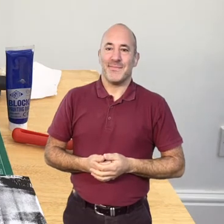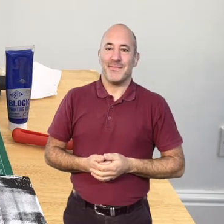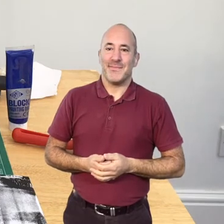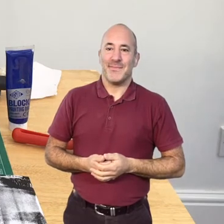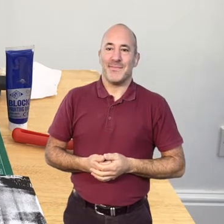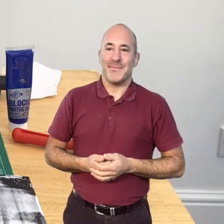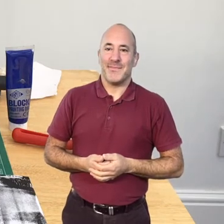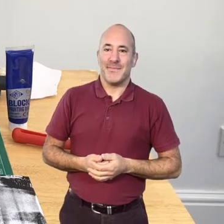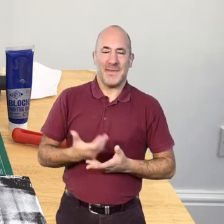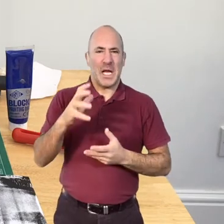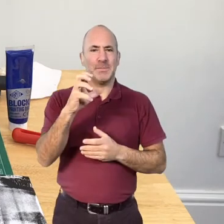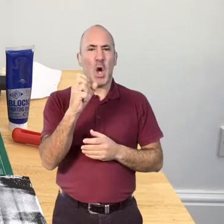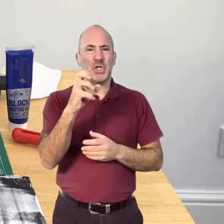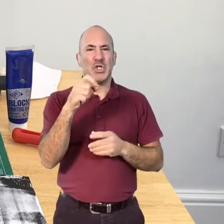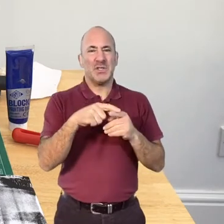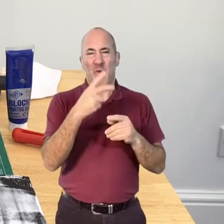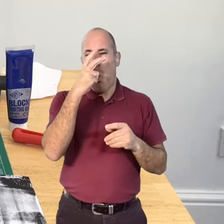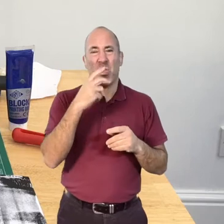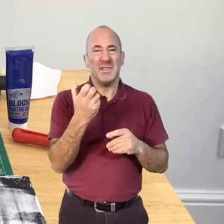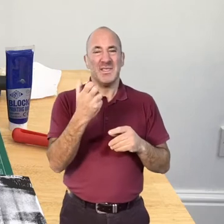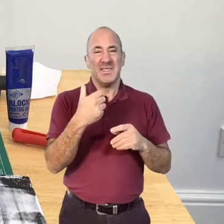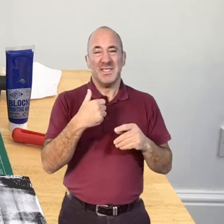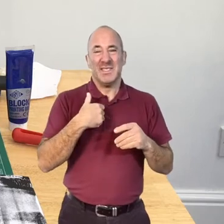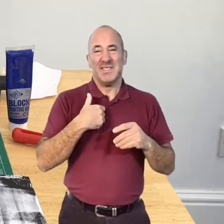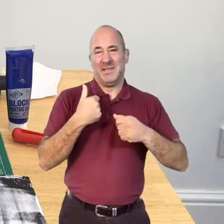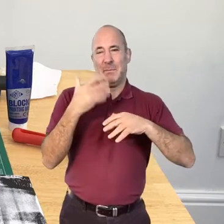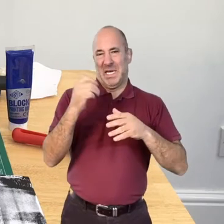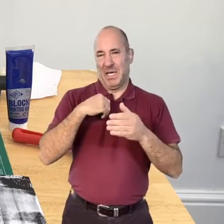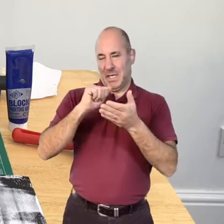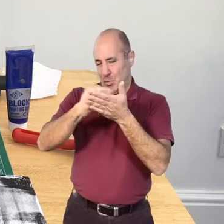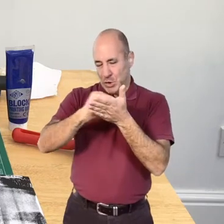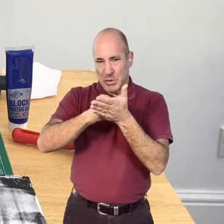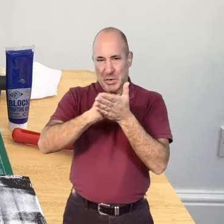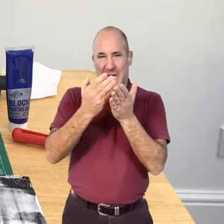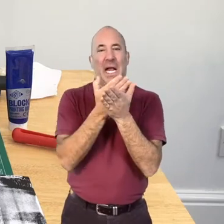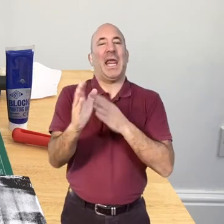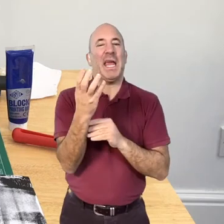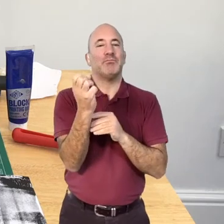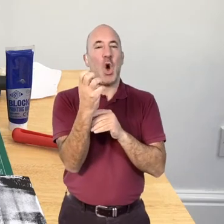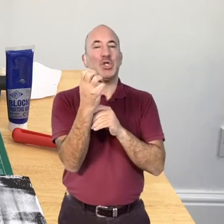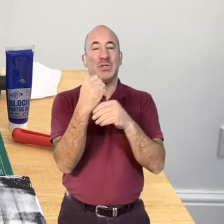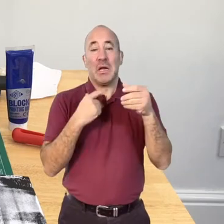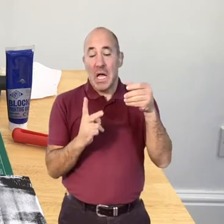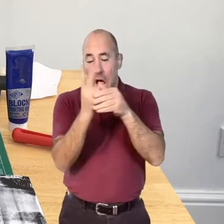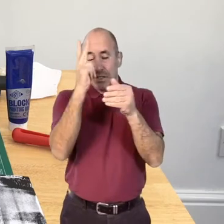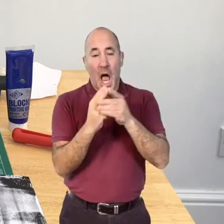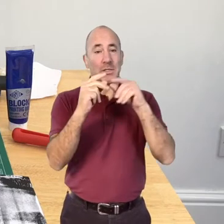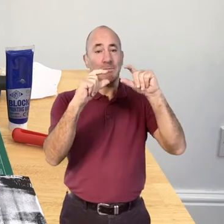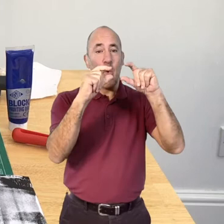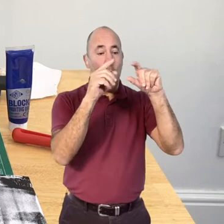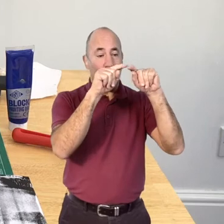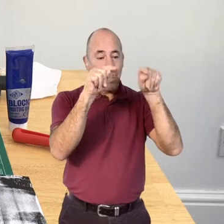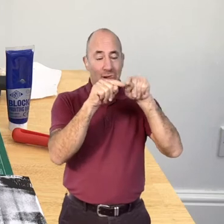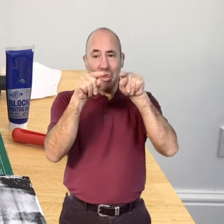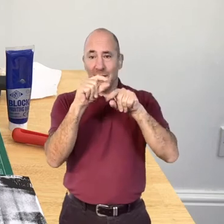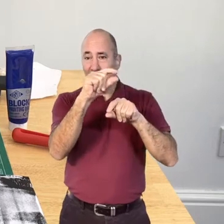We've got the sponge. Now sponges, these are just old sponges that have been, they're now clean because I've washed them, I've